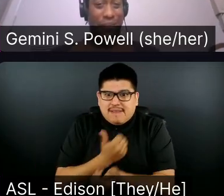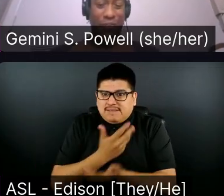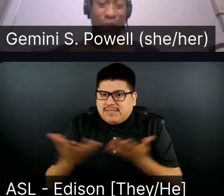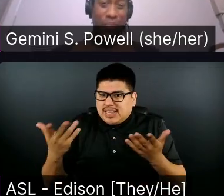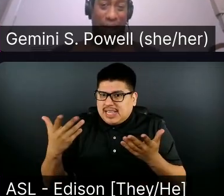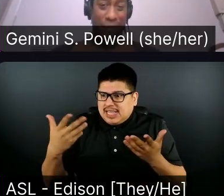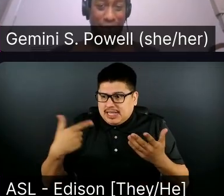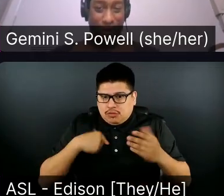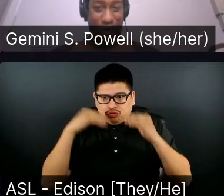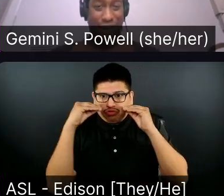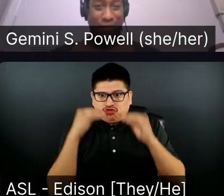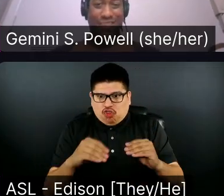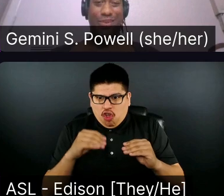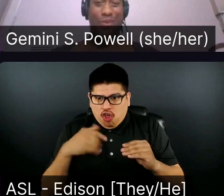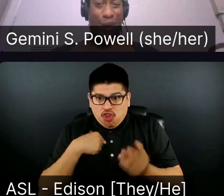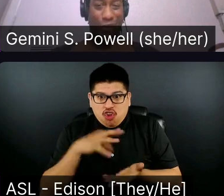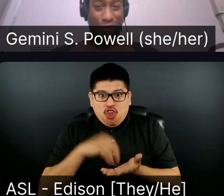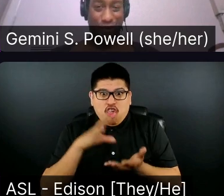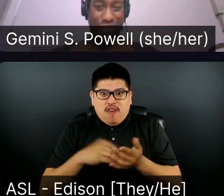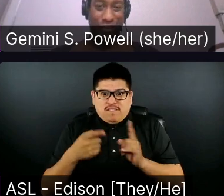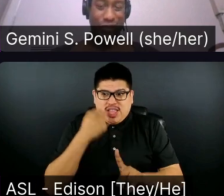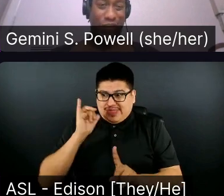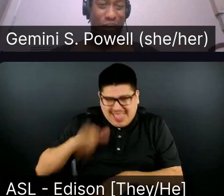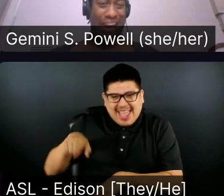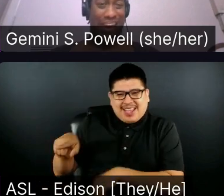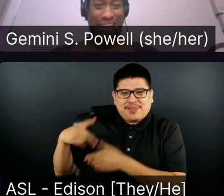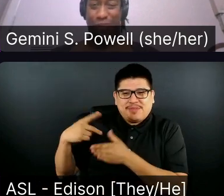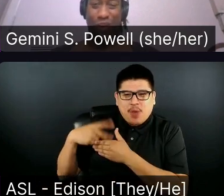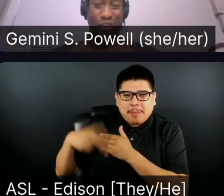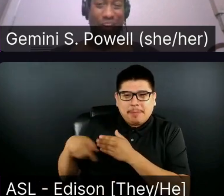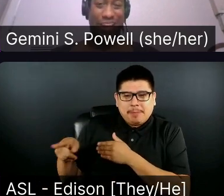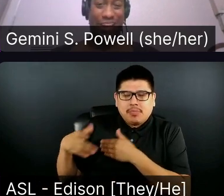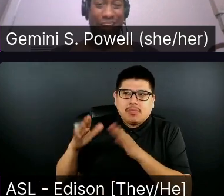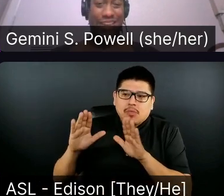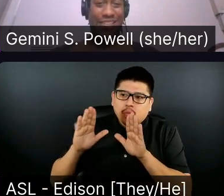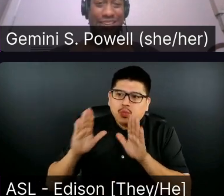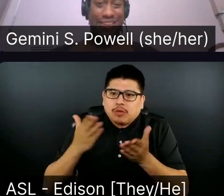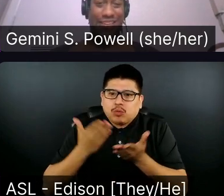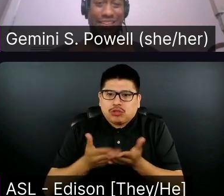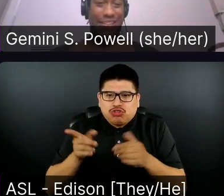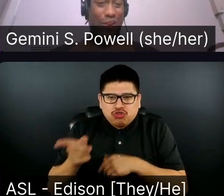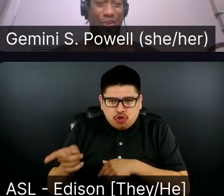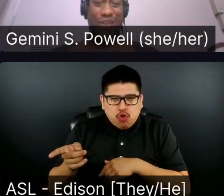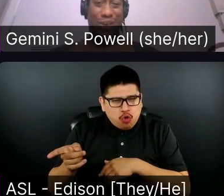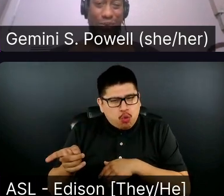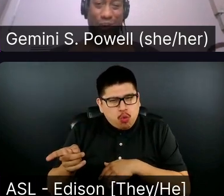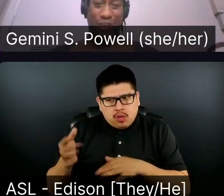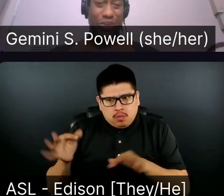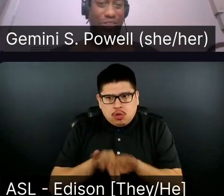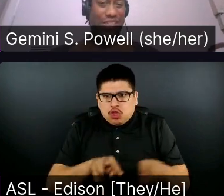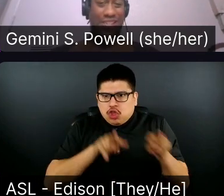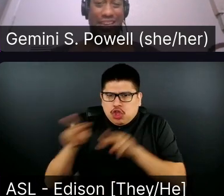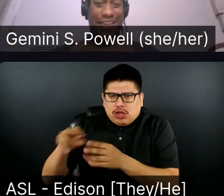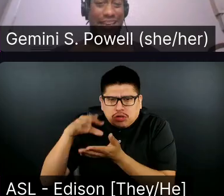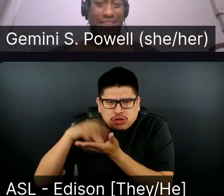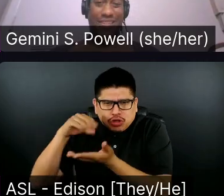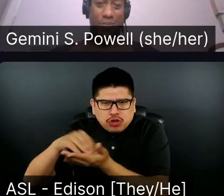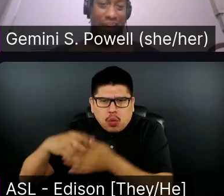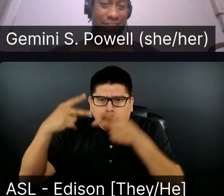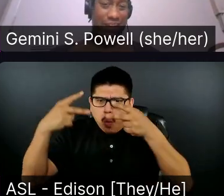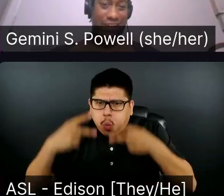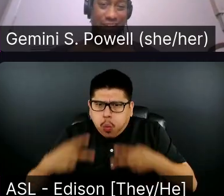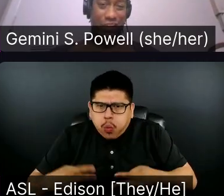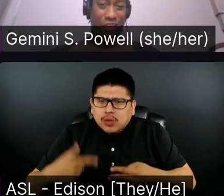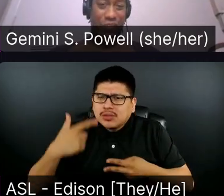in depth from that program. It is a wonderful resource for anyone looking to learn to code, whether you're just getting